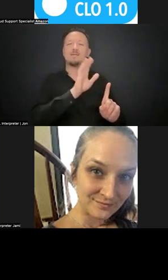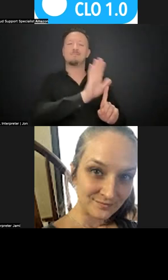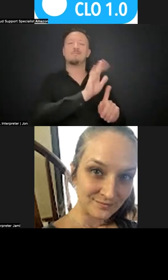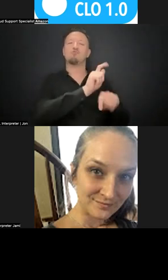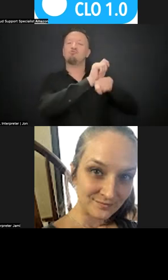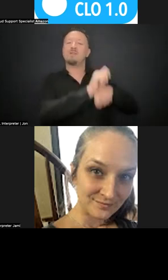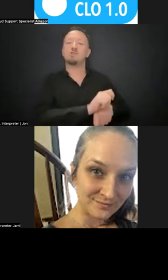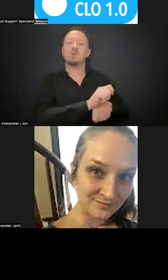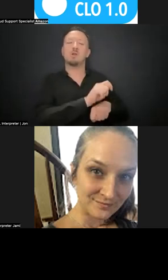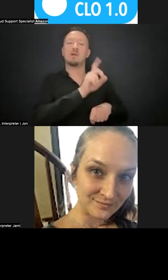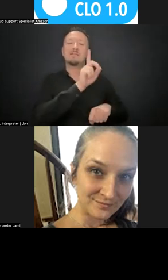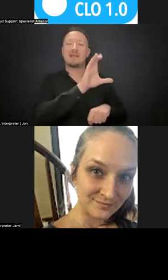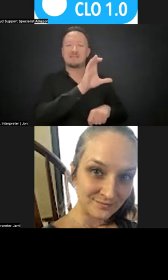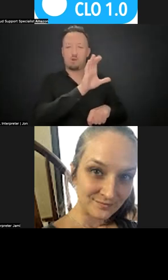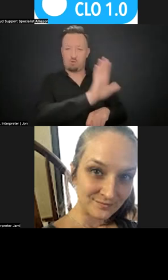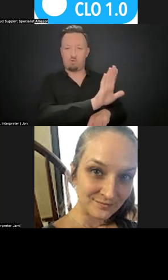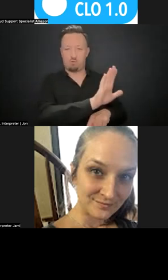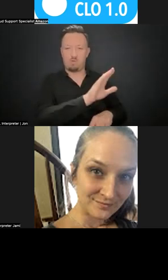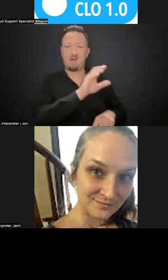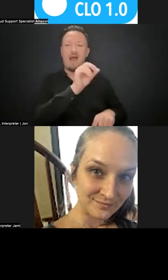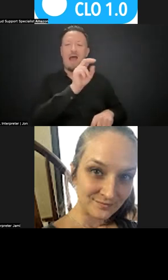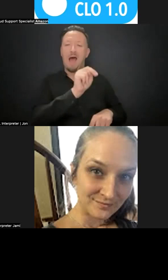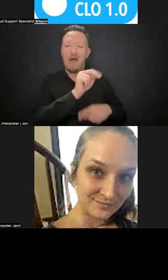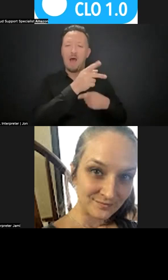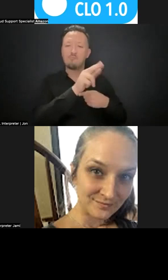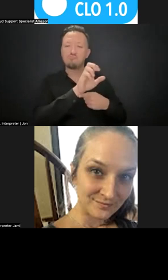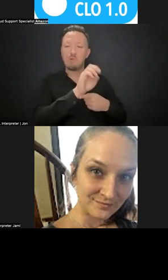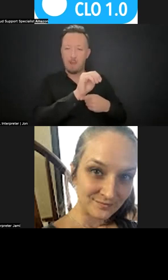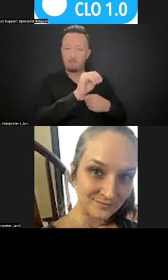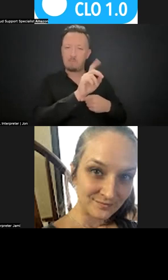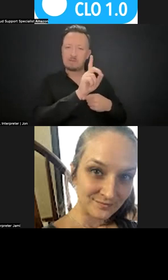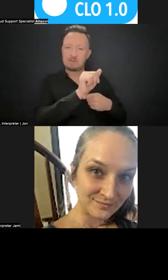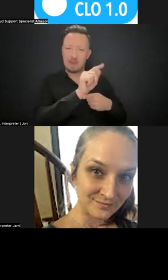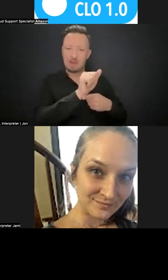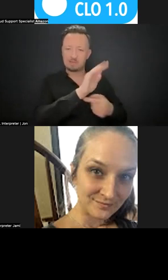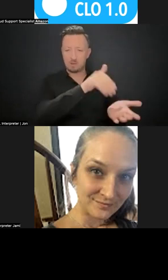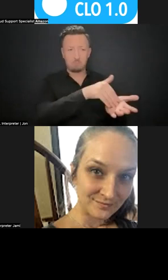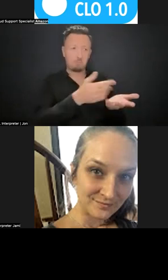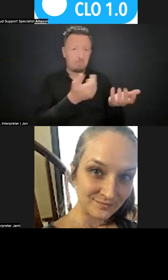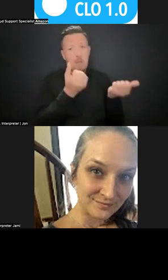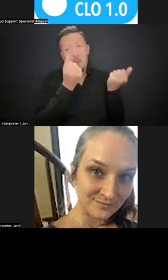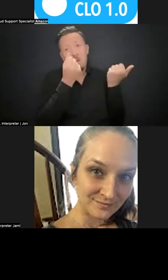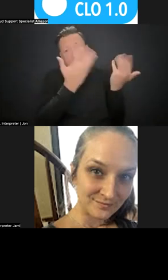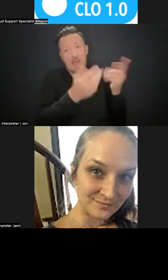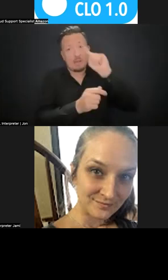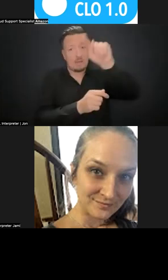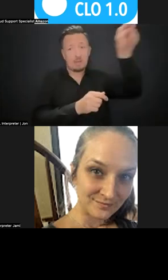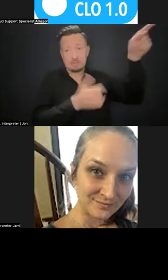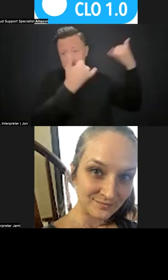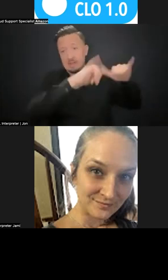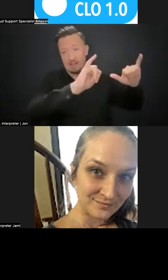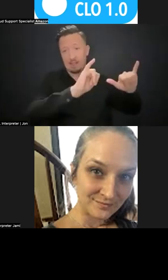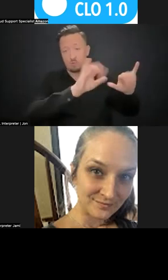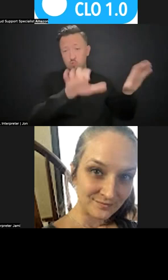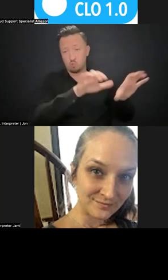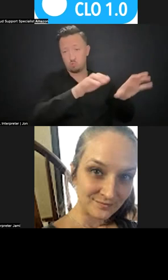from. That's the on-prem data center. And in, lots of places that still exists, but the trend